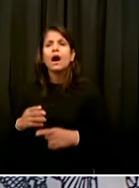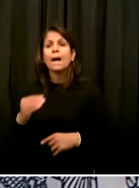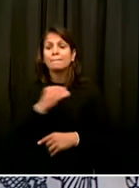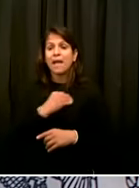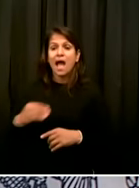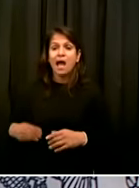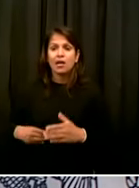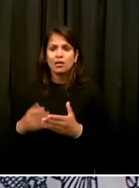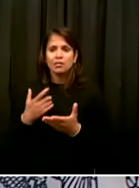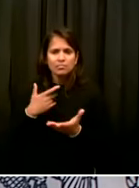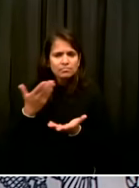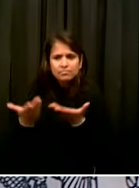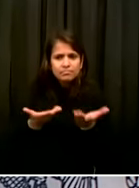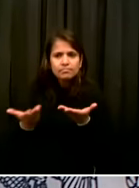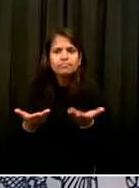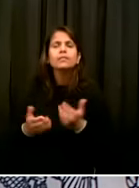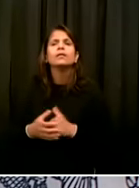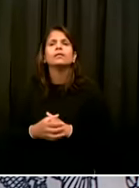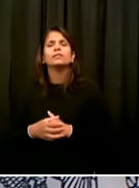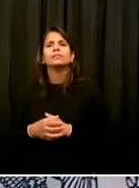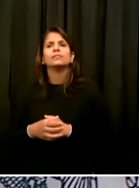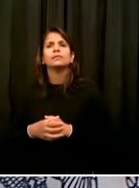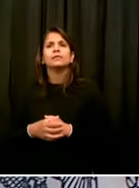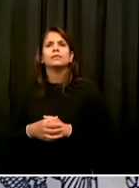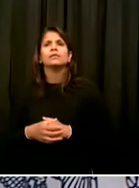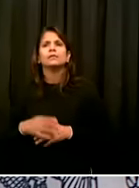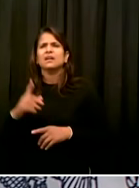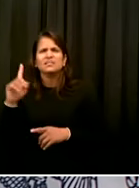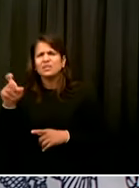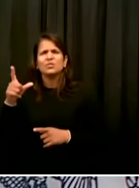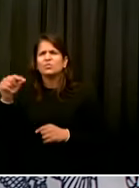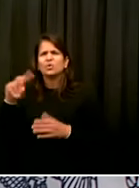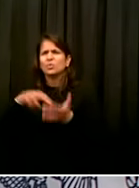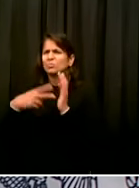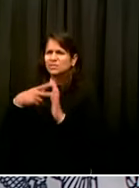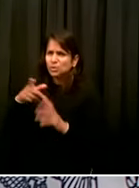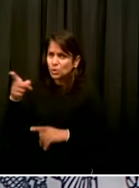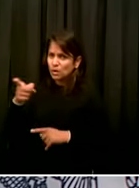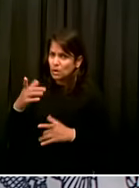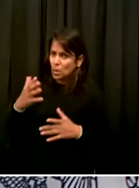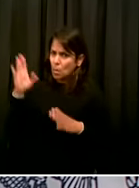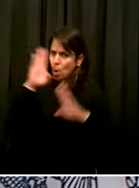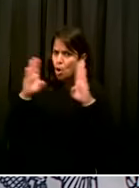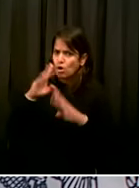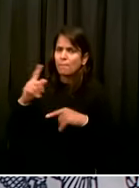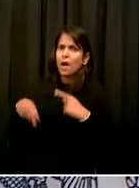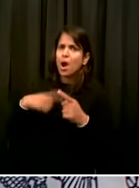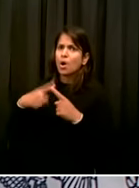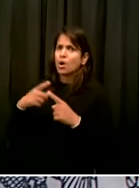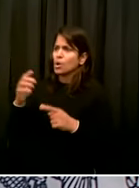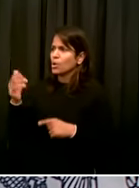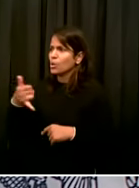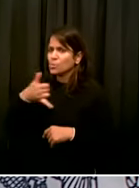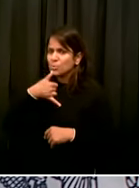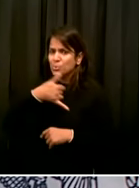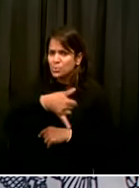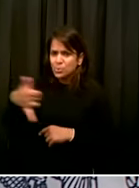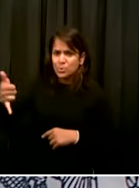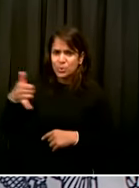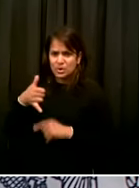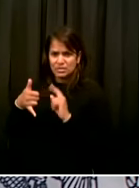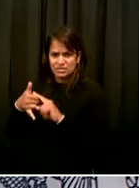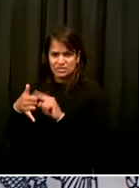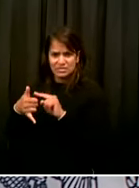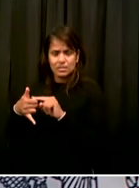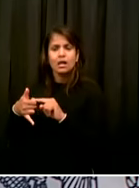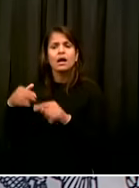something like that? Yeah, I mean, I'm not sure that that's something that has been, when we talk about restaurant spaces, that specific service that's available in restaurants